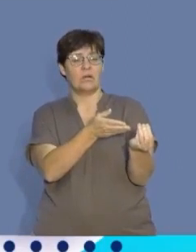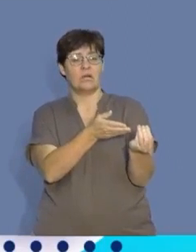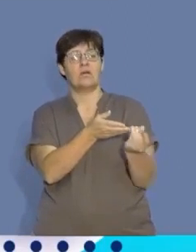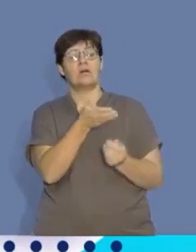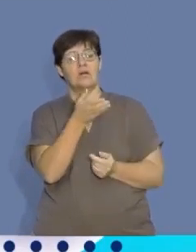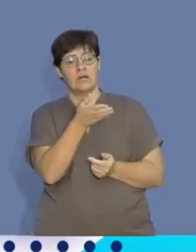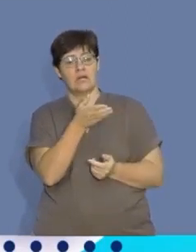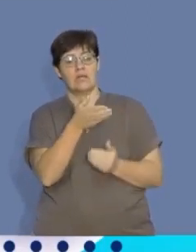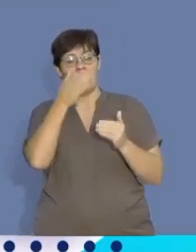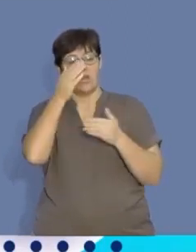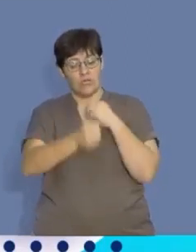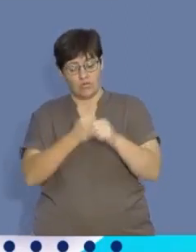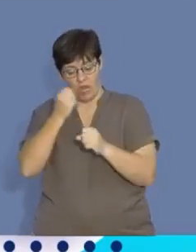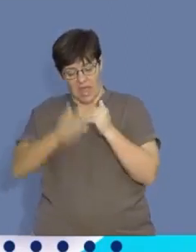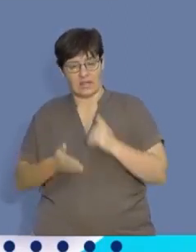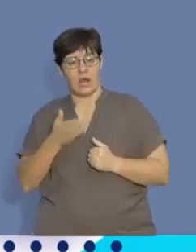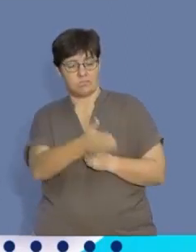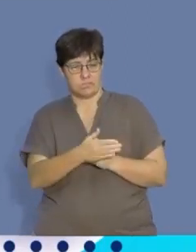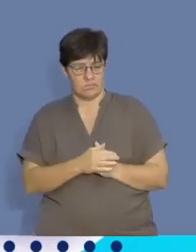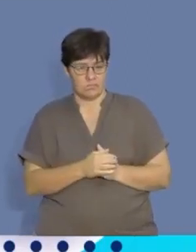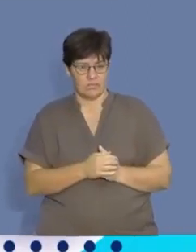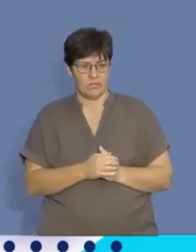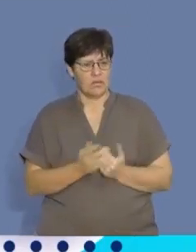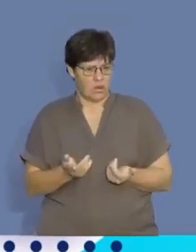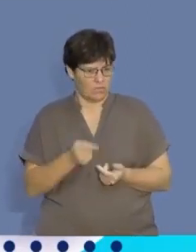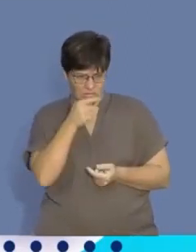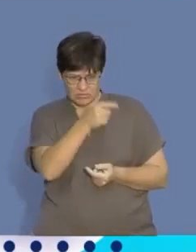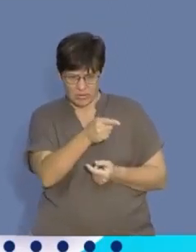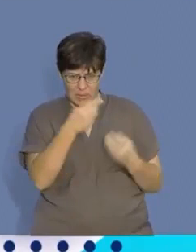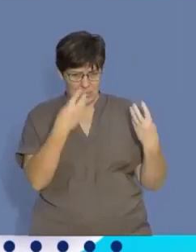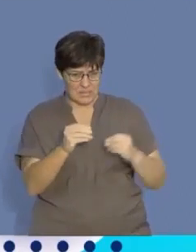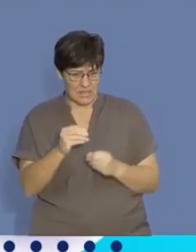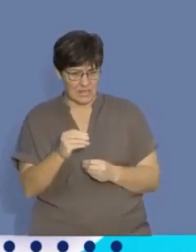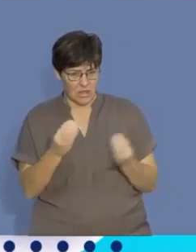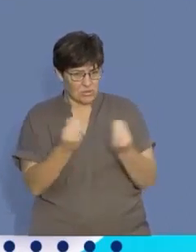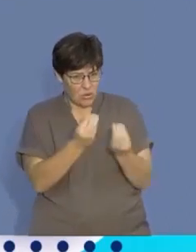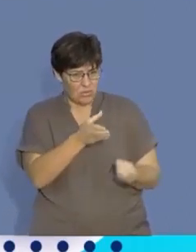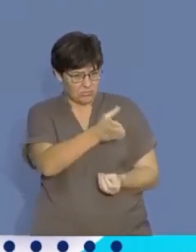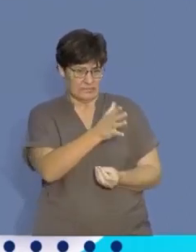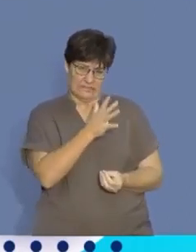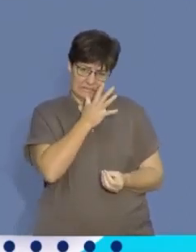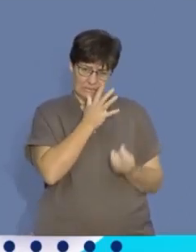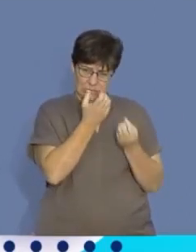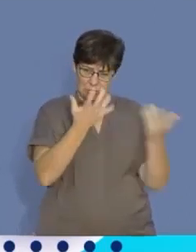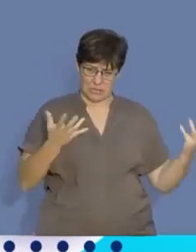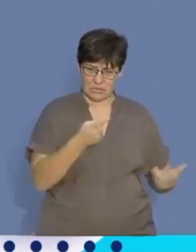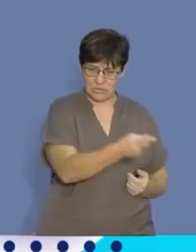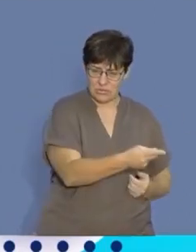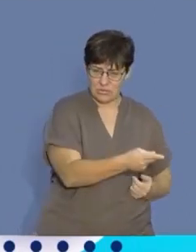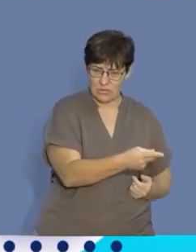the business has on hand at the end of the year. They are now asking us, is the business keeping too much of